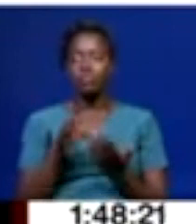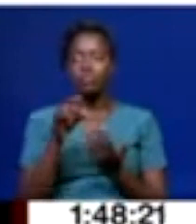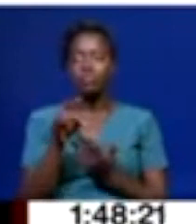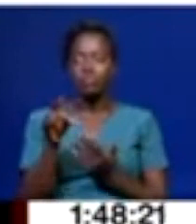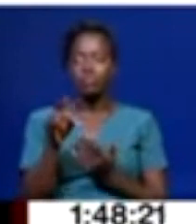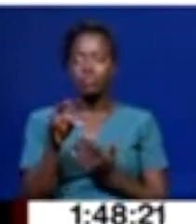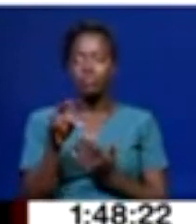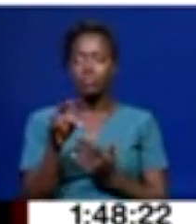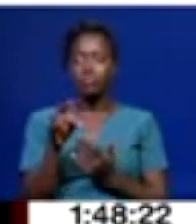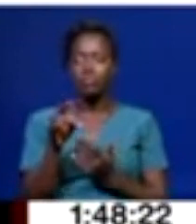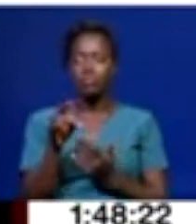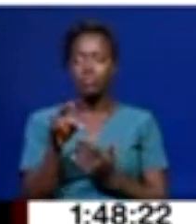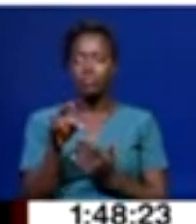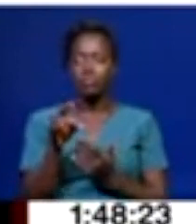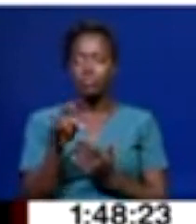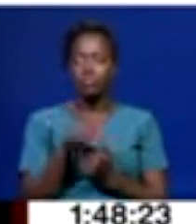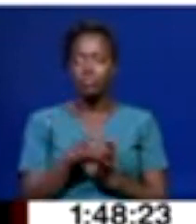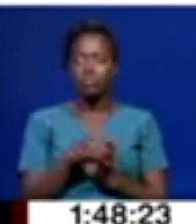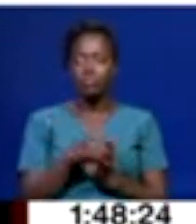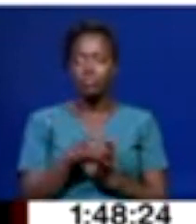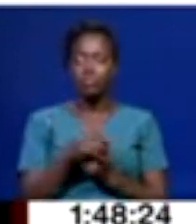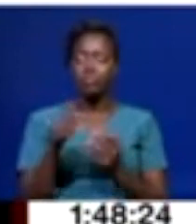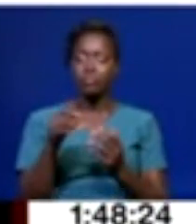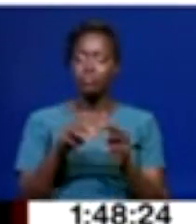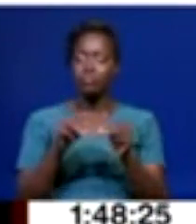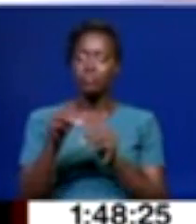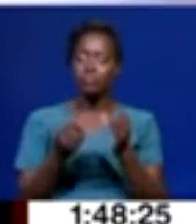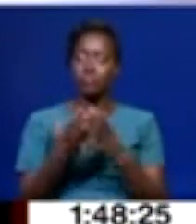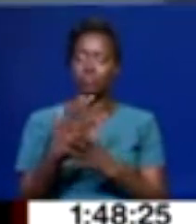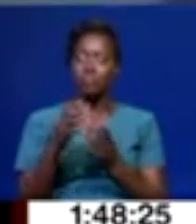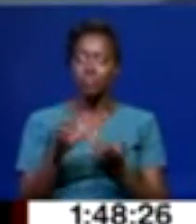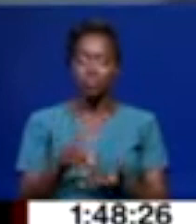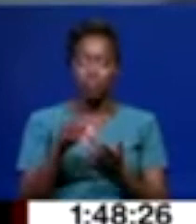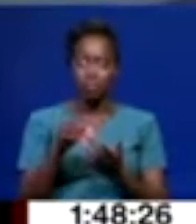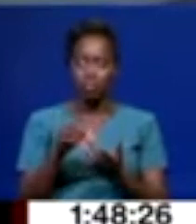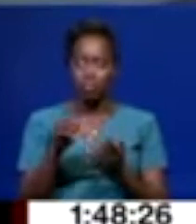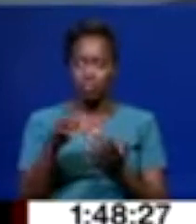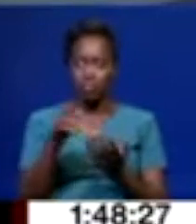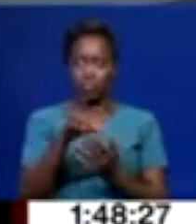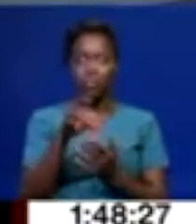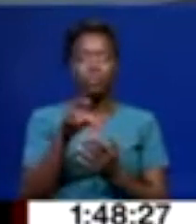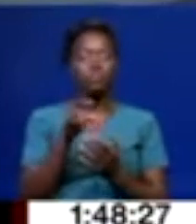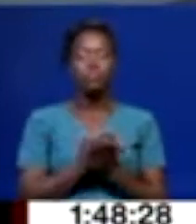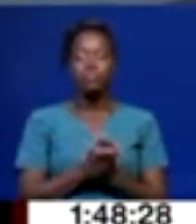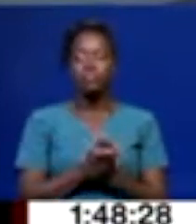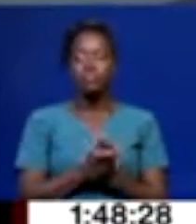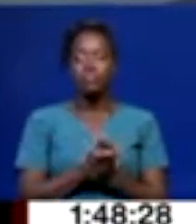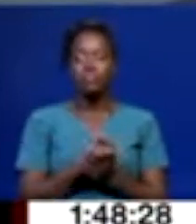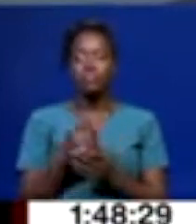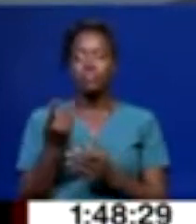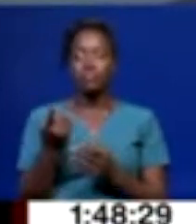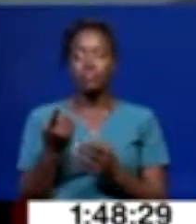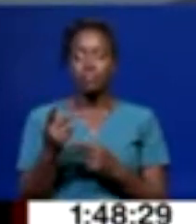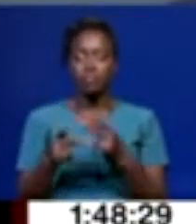preferences are rapidly evolving with a growing demand for unique and alternative options. Dairyland, which has operated in Kenya over